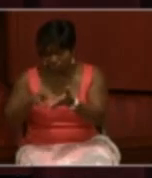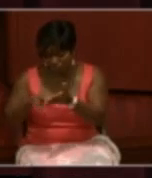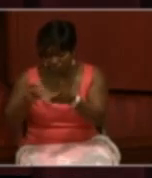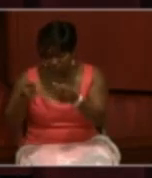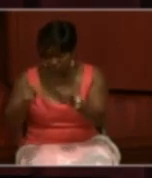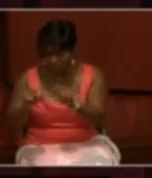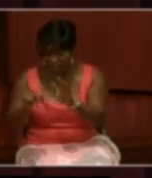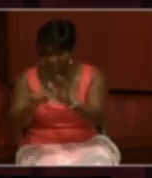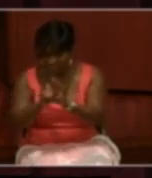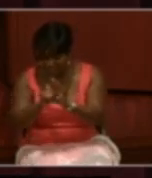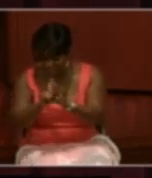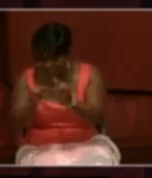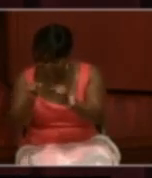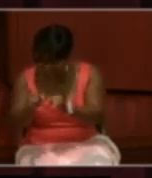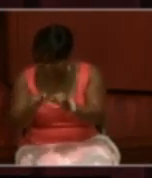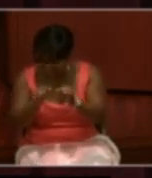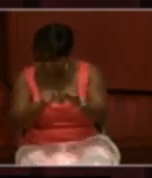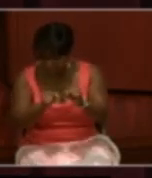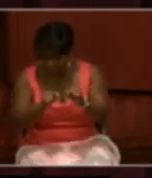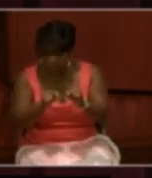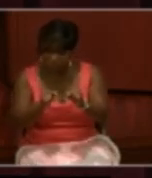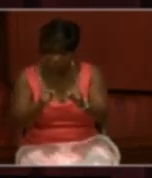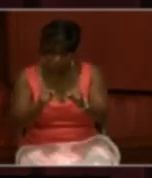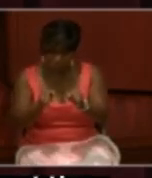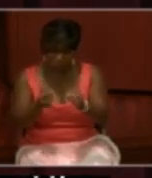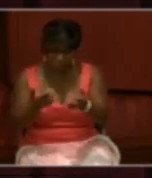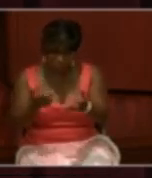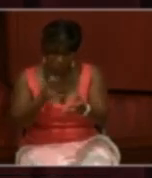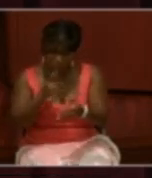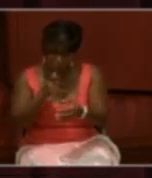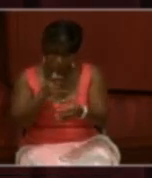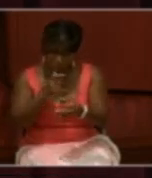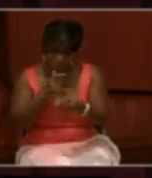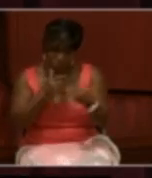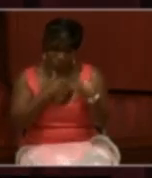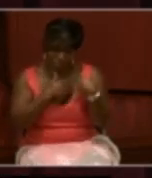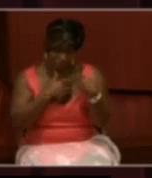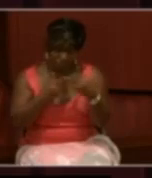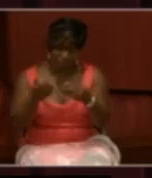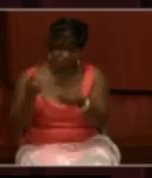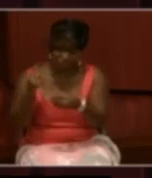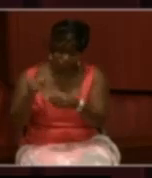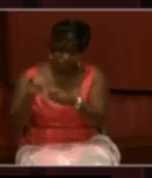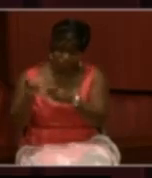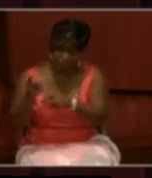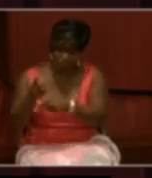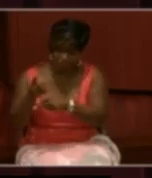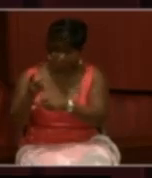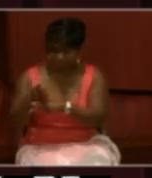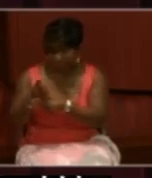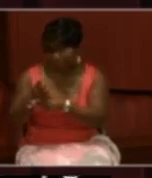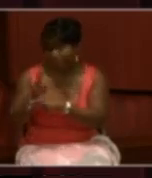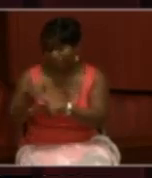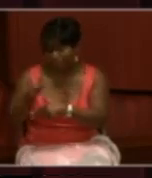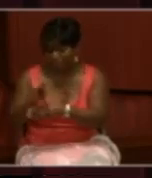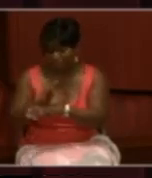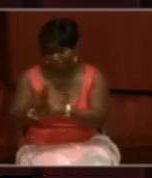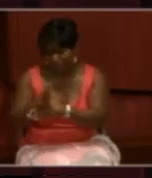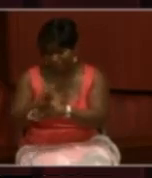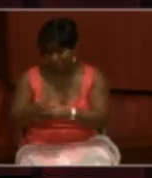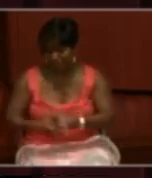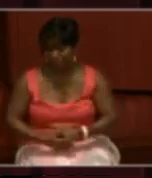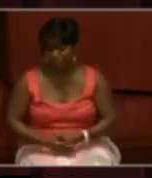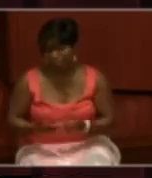to identify individuals who may have, you know, proceeded to do that on the behalf of an institution, such as the person who was